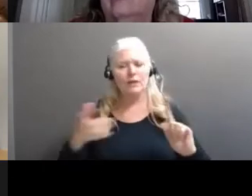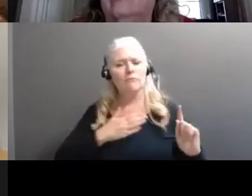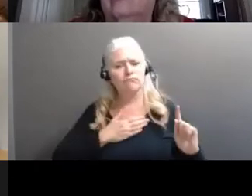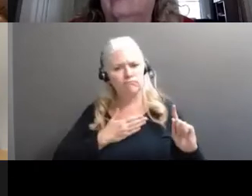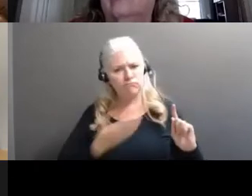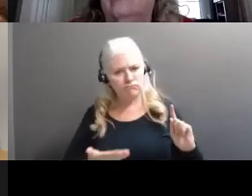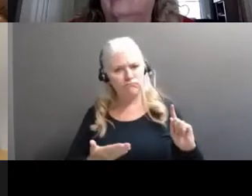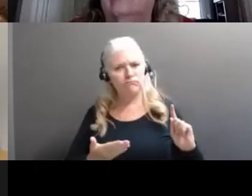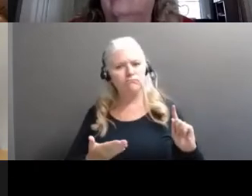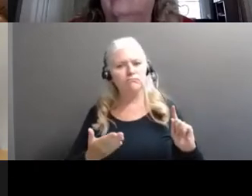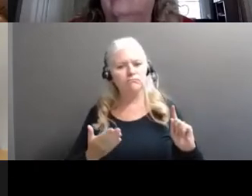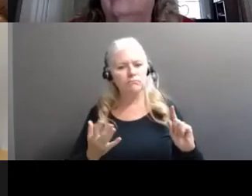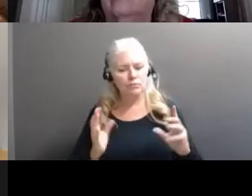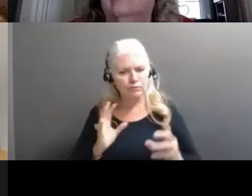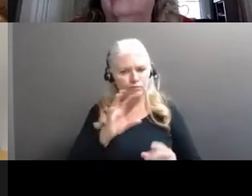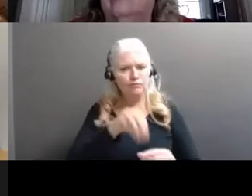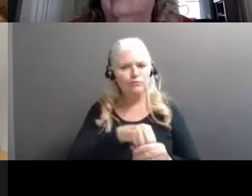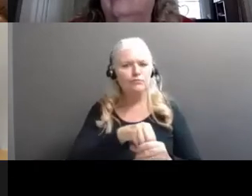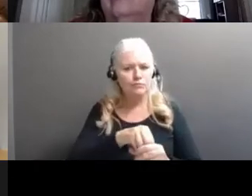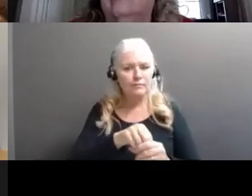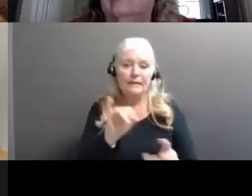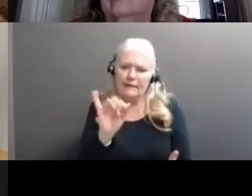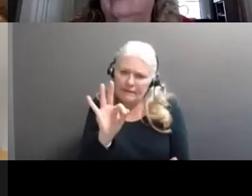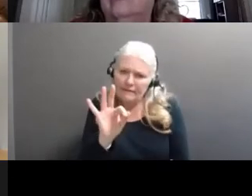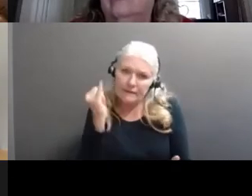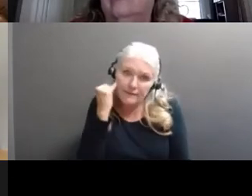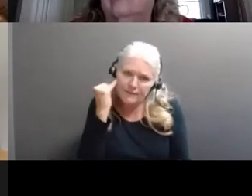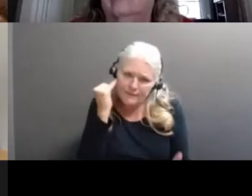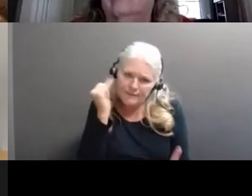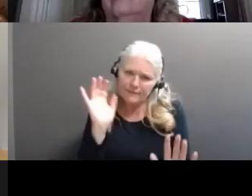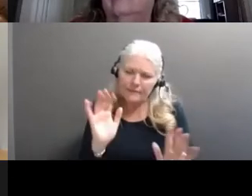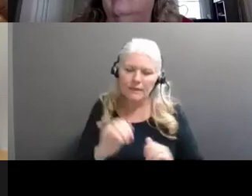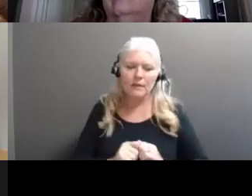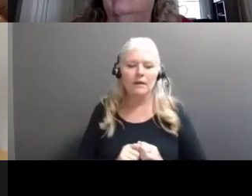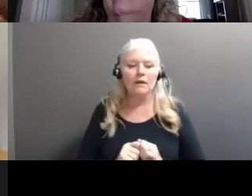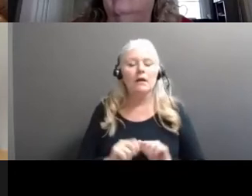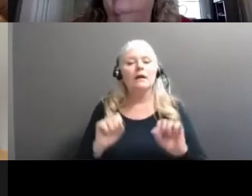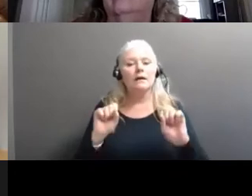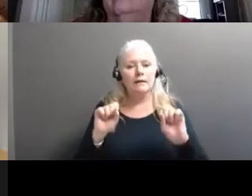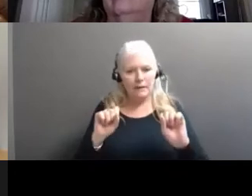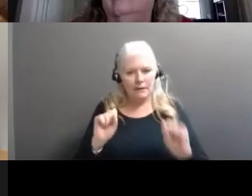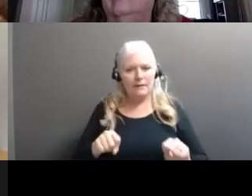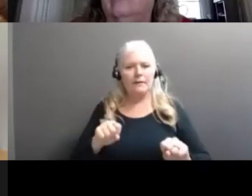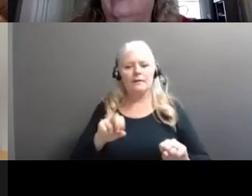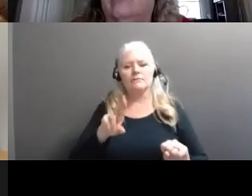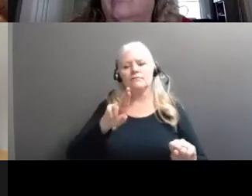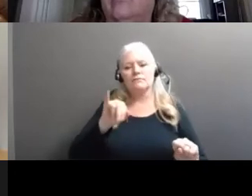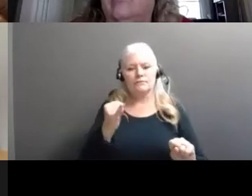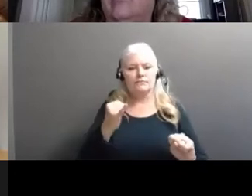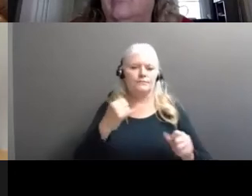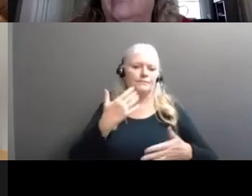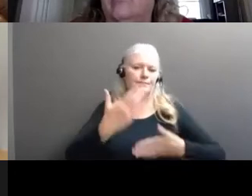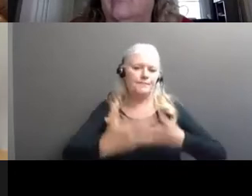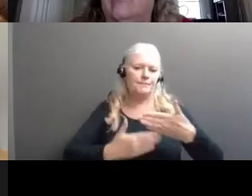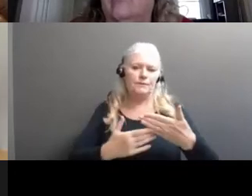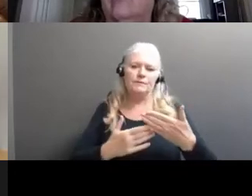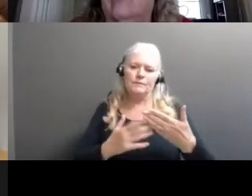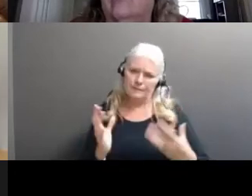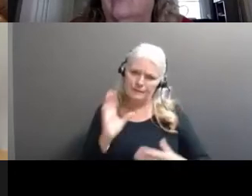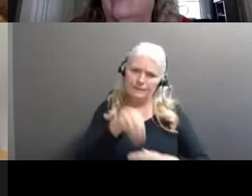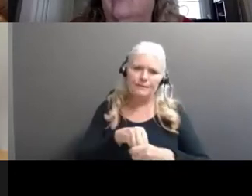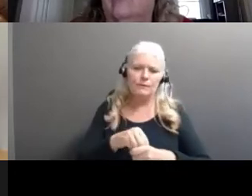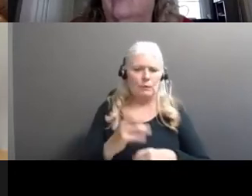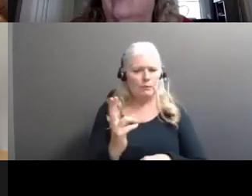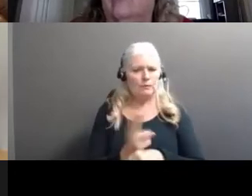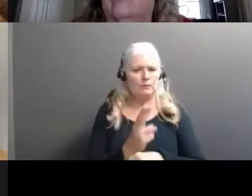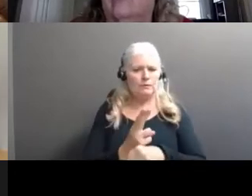participate at all, those can be handled through that restorative justice process. And those processes have